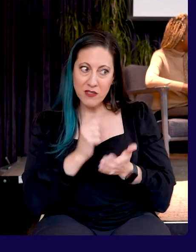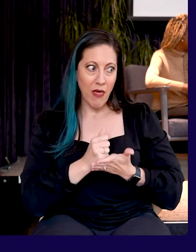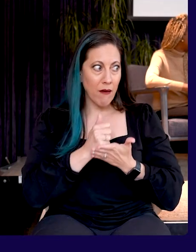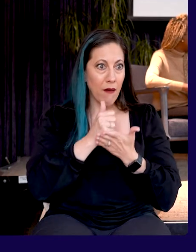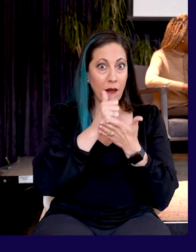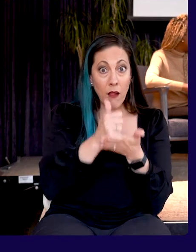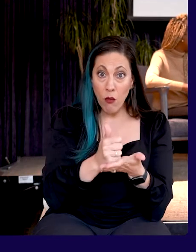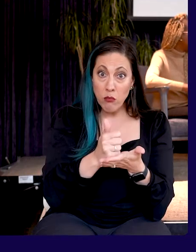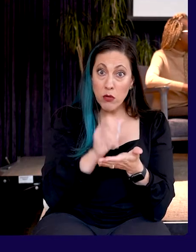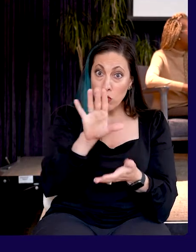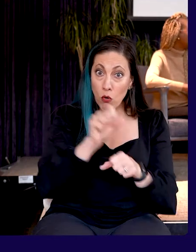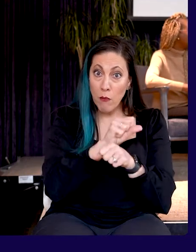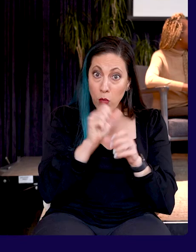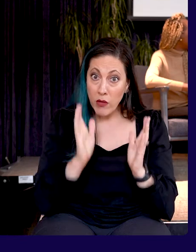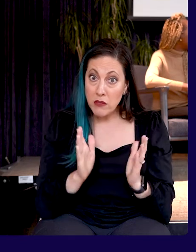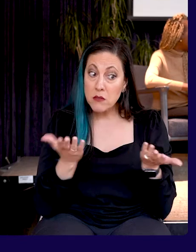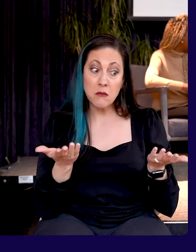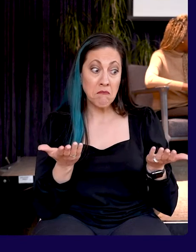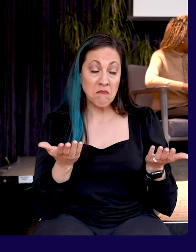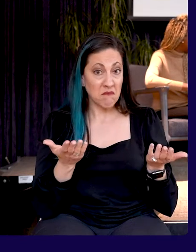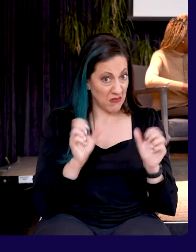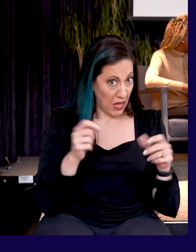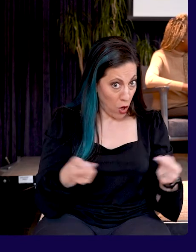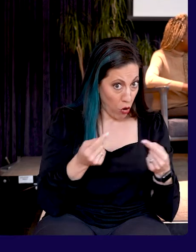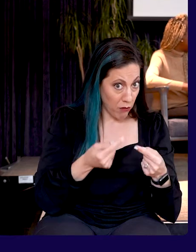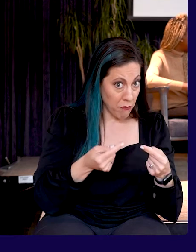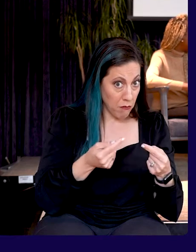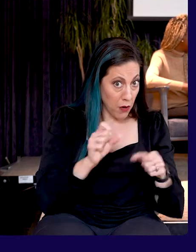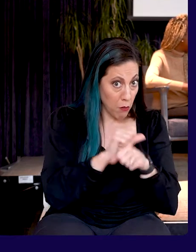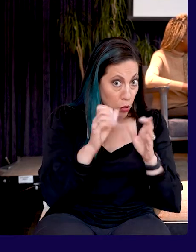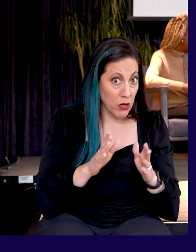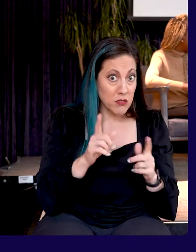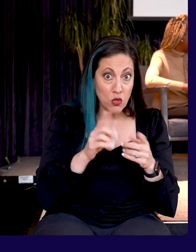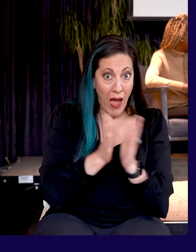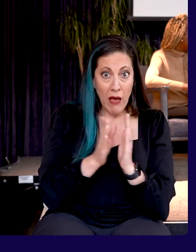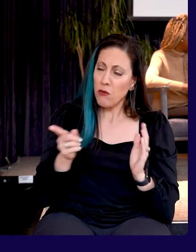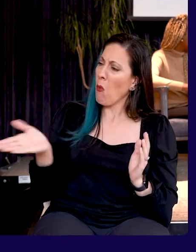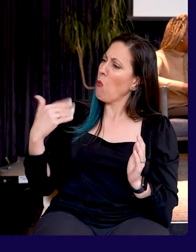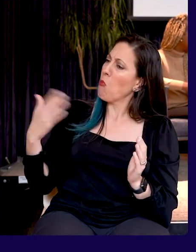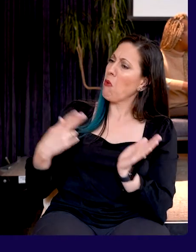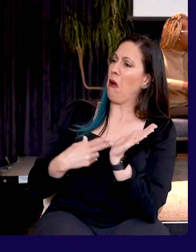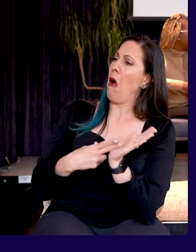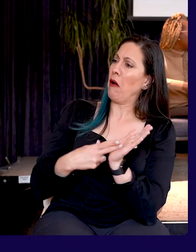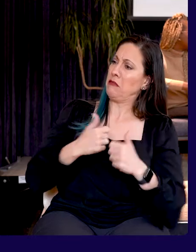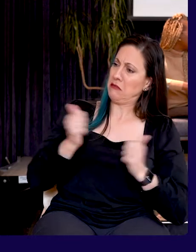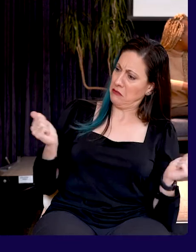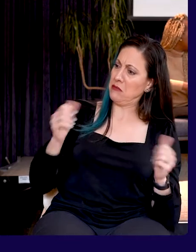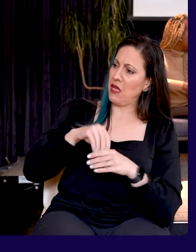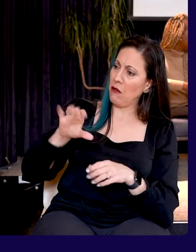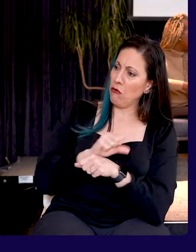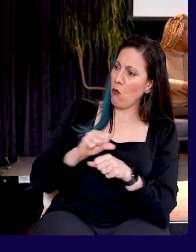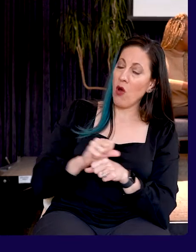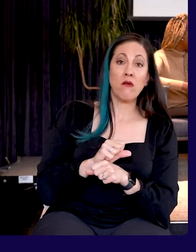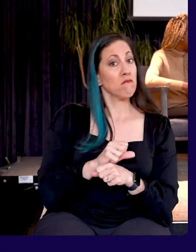thing for employees? Is it potentially a harmful thing to ask employees to bring their full lived experience